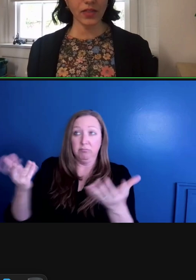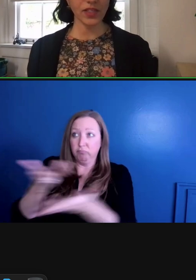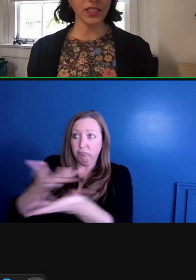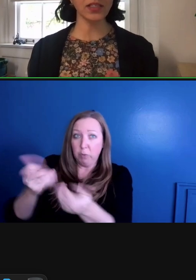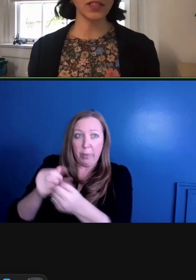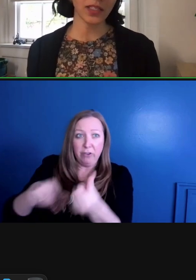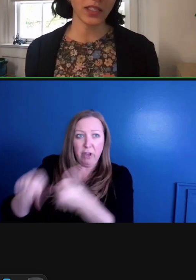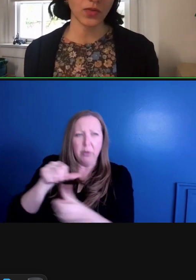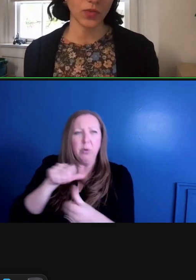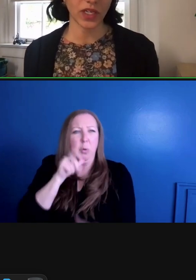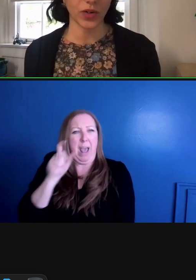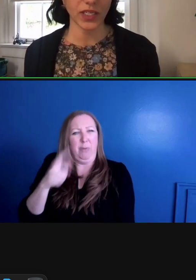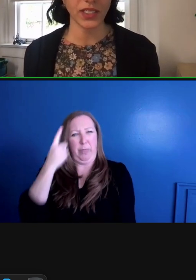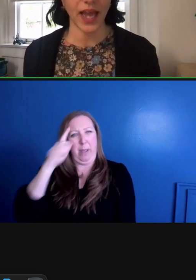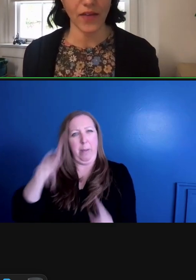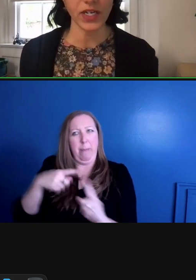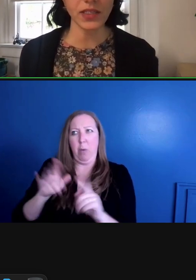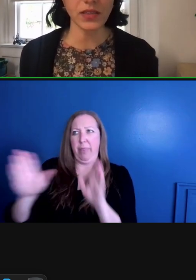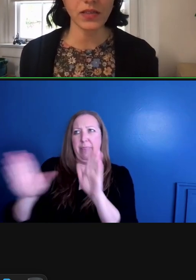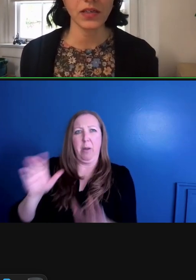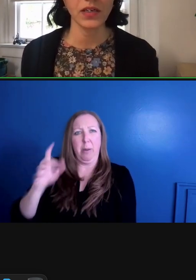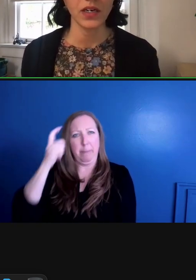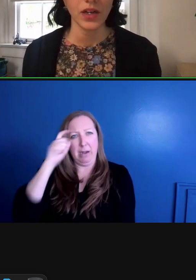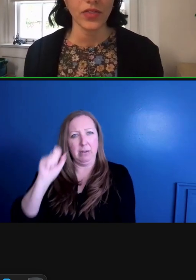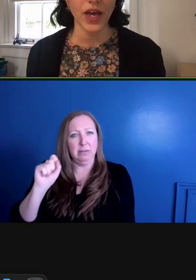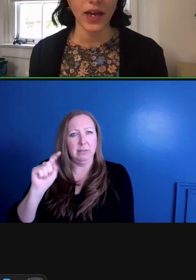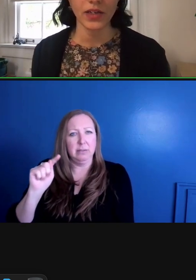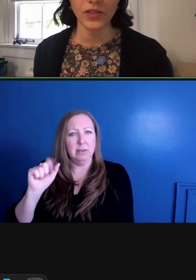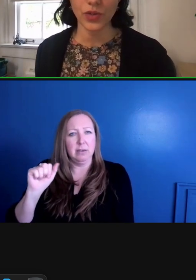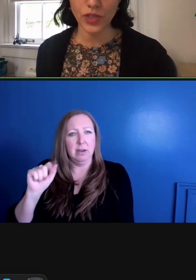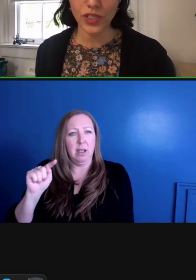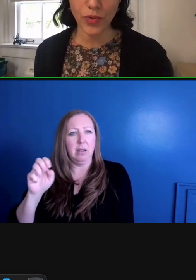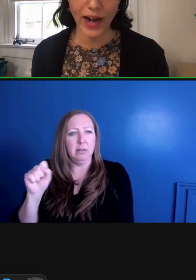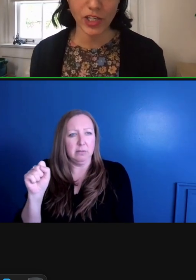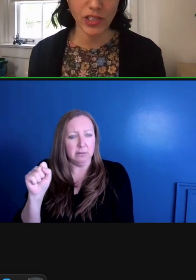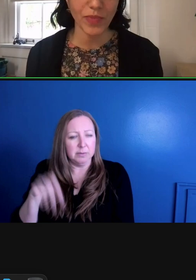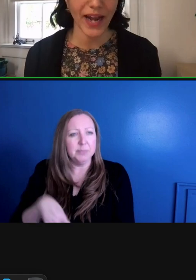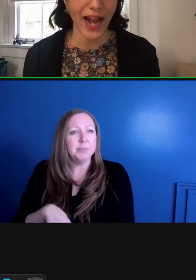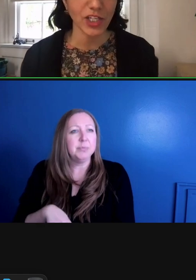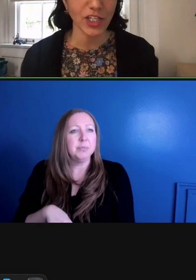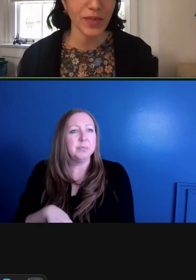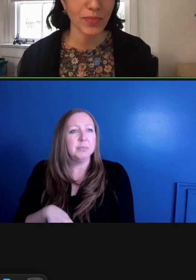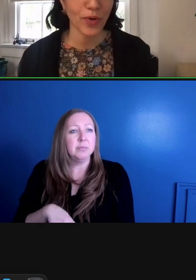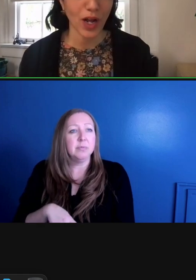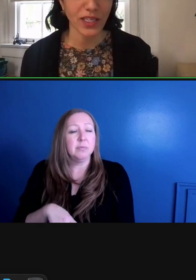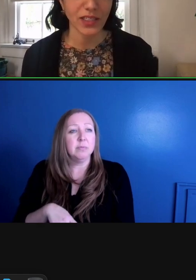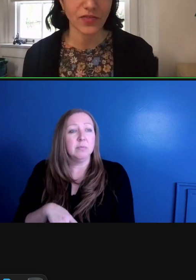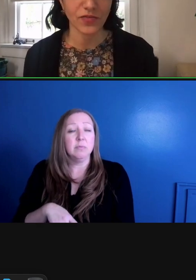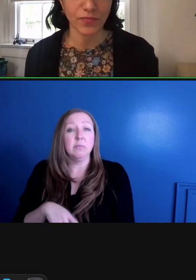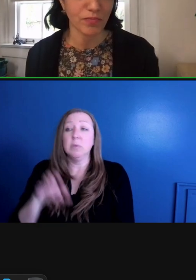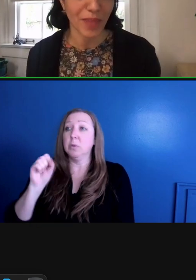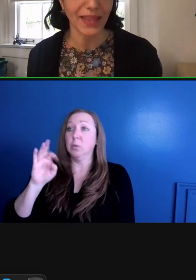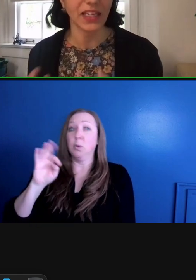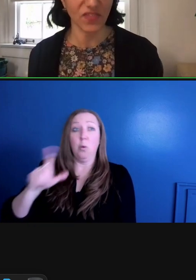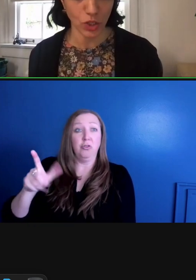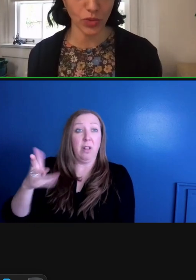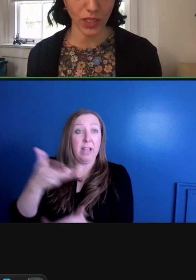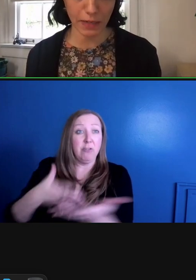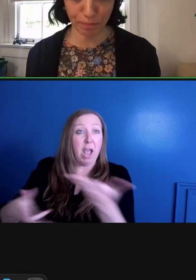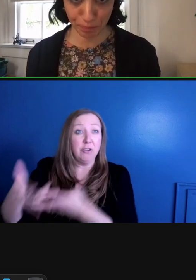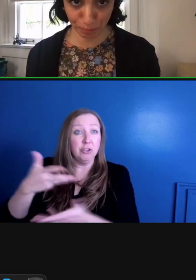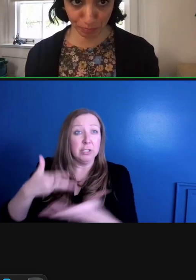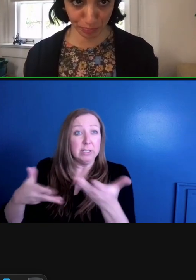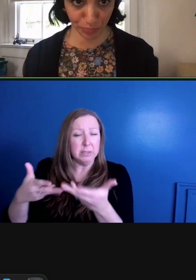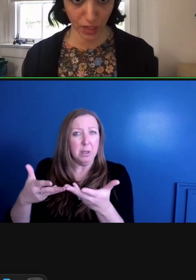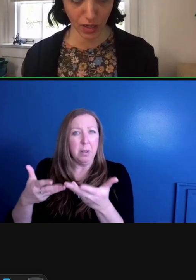And this is consistent with increasing evidence that social interactions might actually be processed mainly